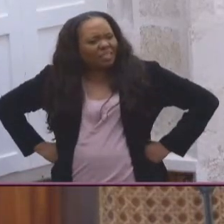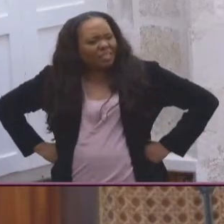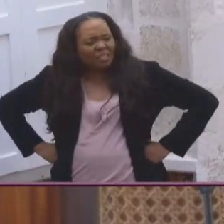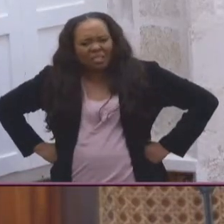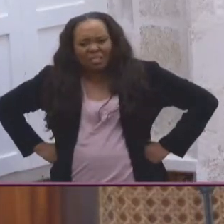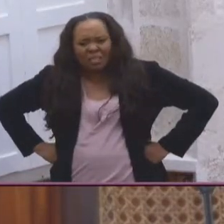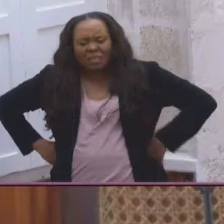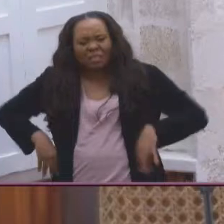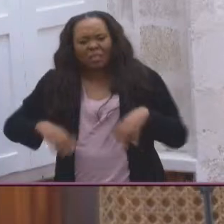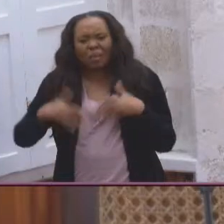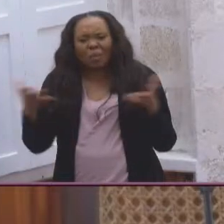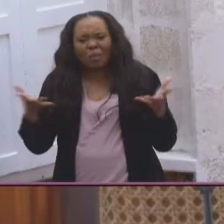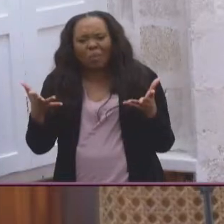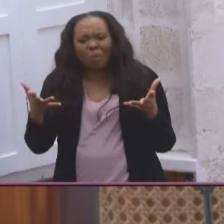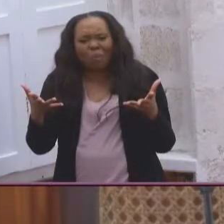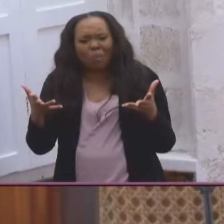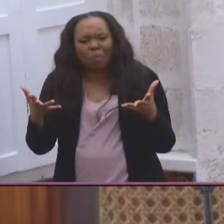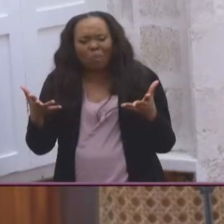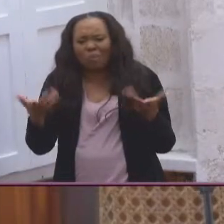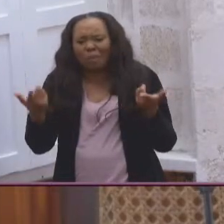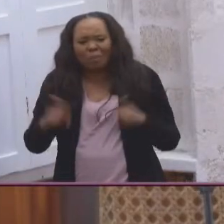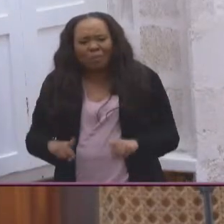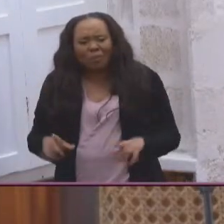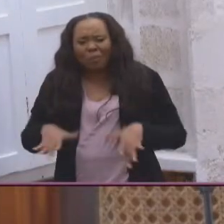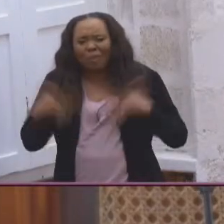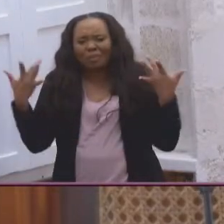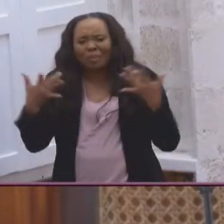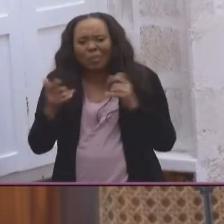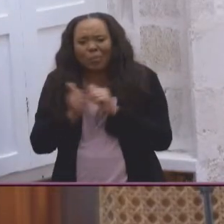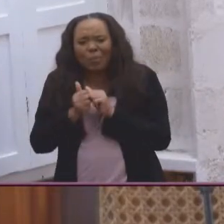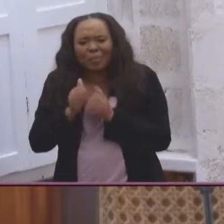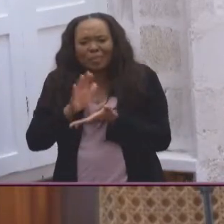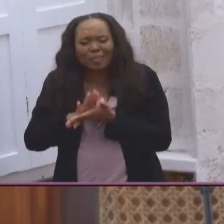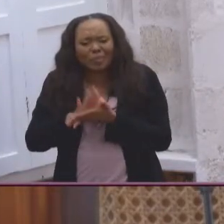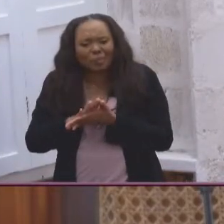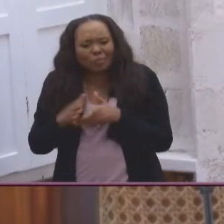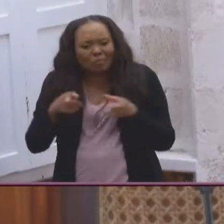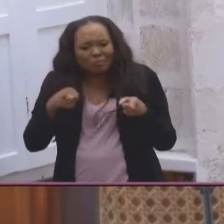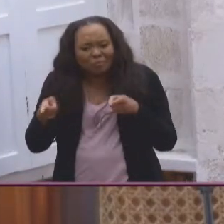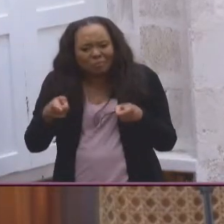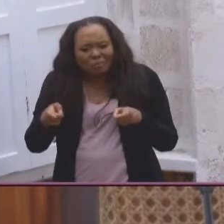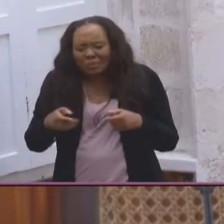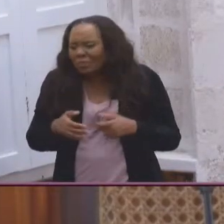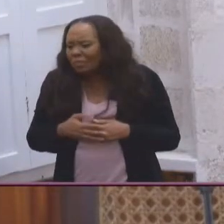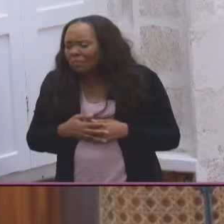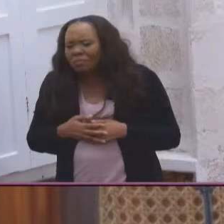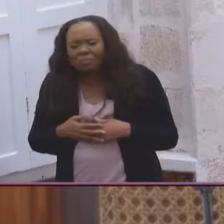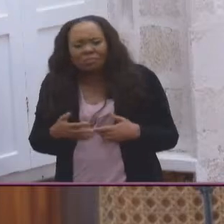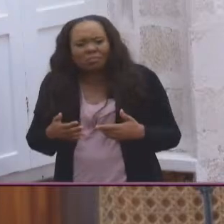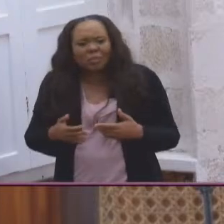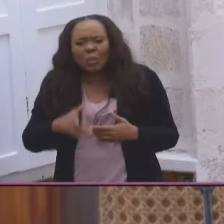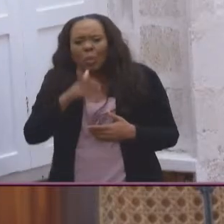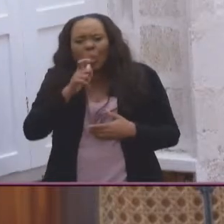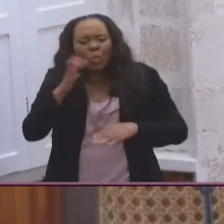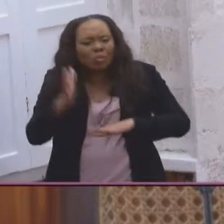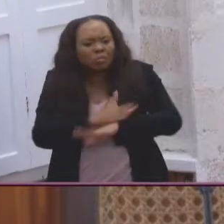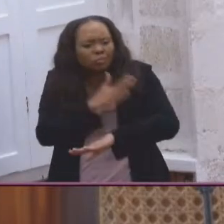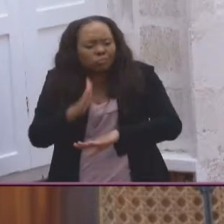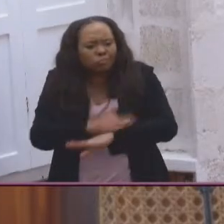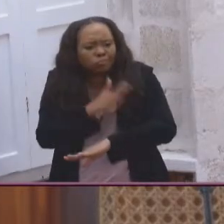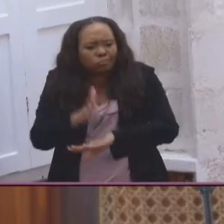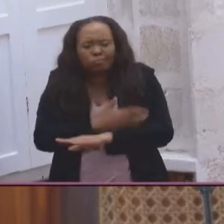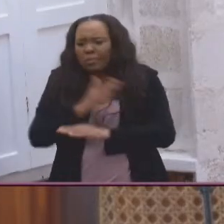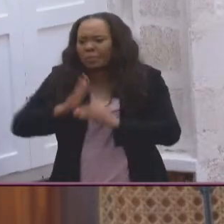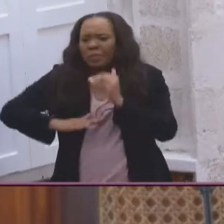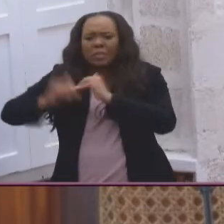management, in terms of the proper maintenance of building, and in terms of the practices of the